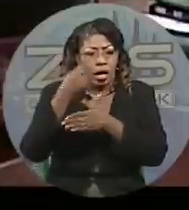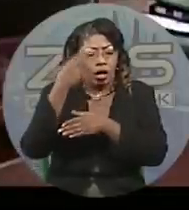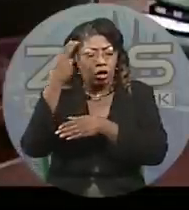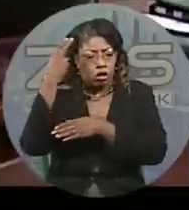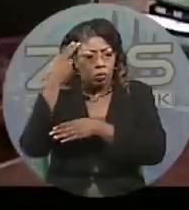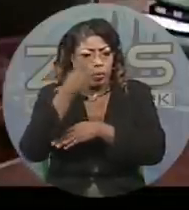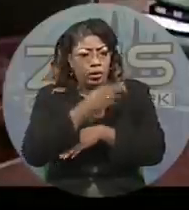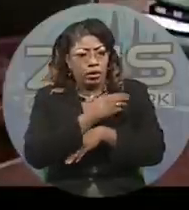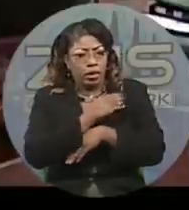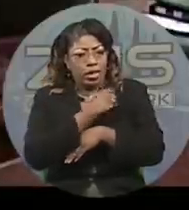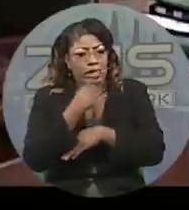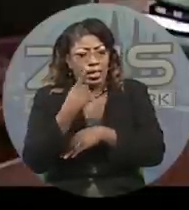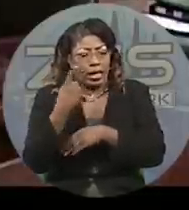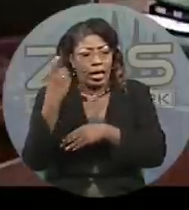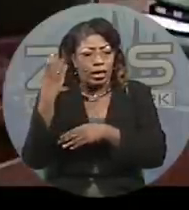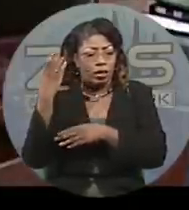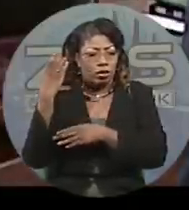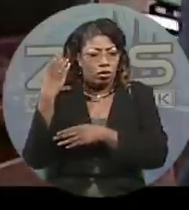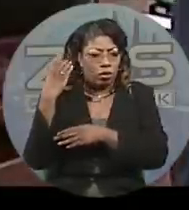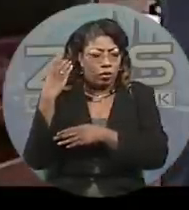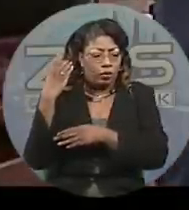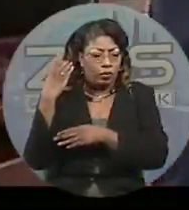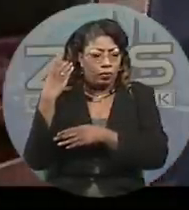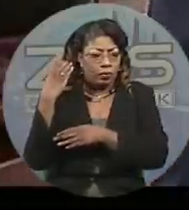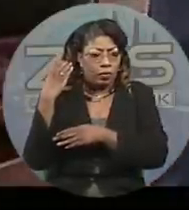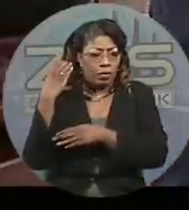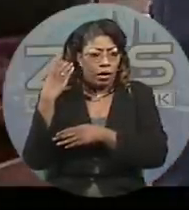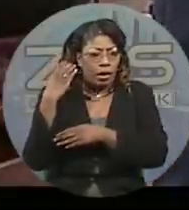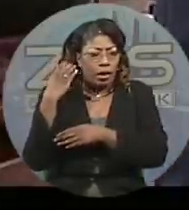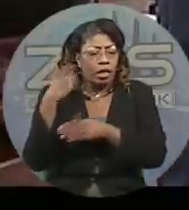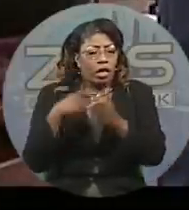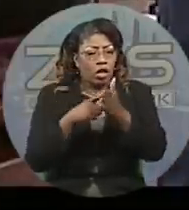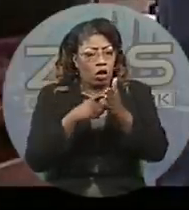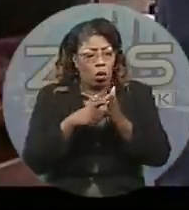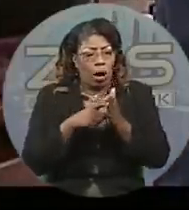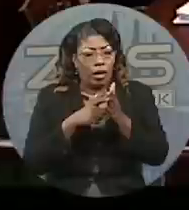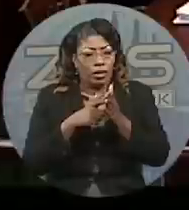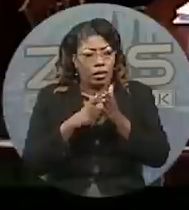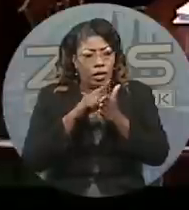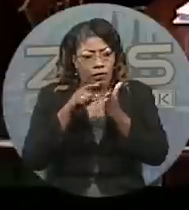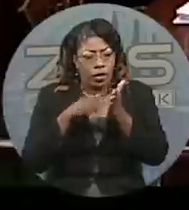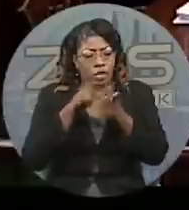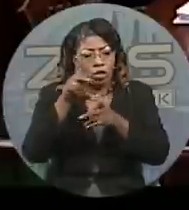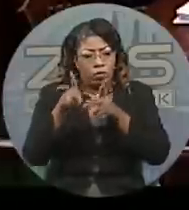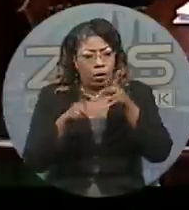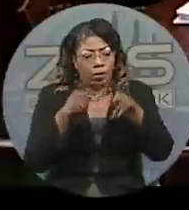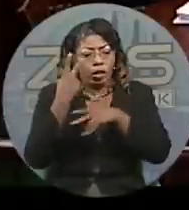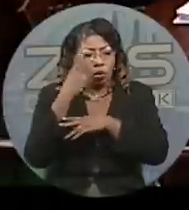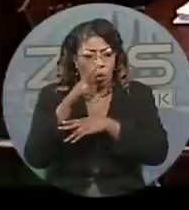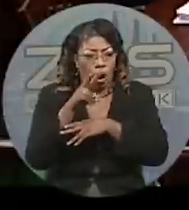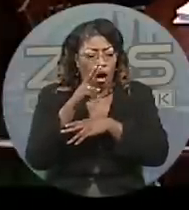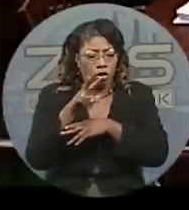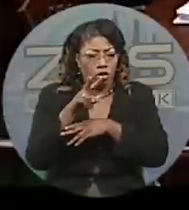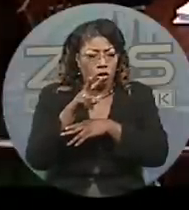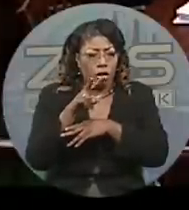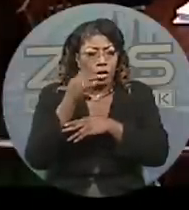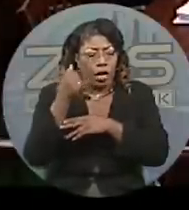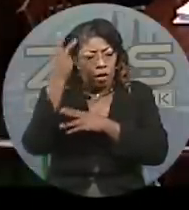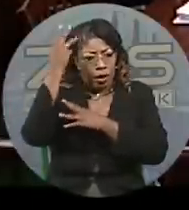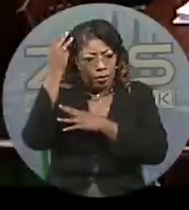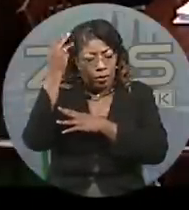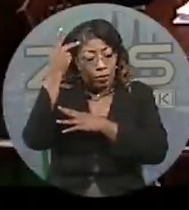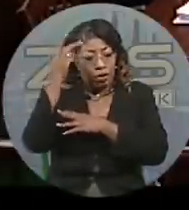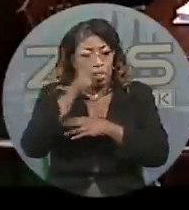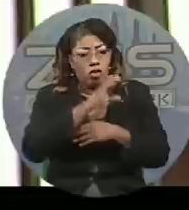who also serves as chairman of the Public Accounts Committee, made the request for the hearing to be publicly televised. Prime Minister Perry Christie,